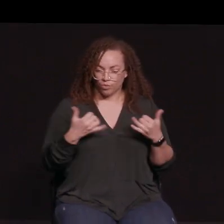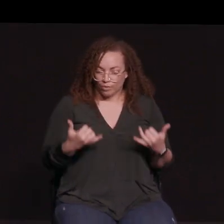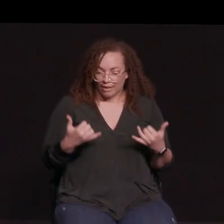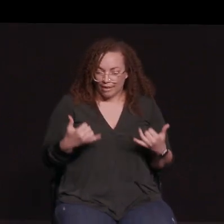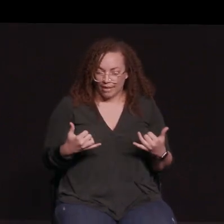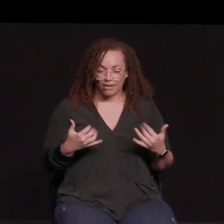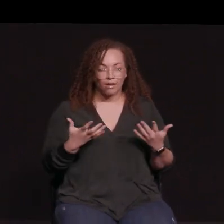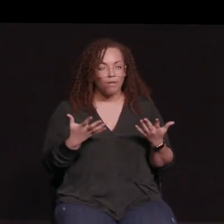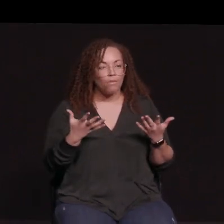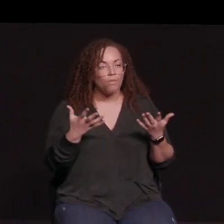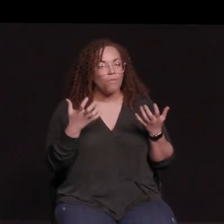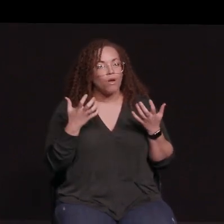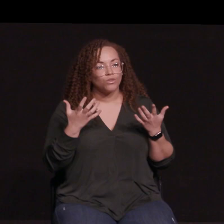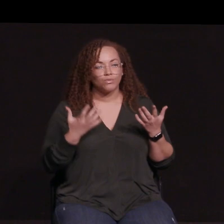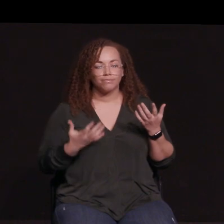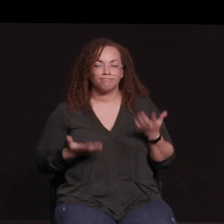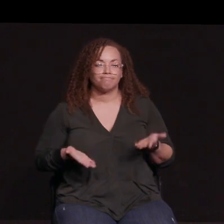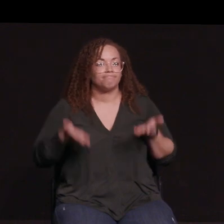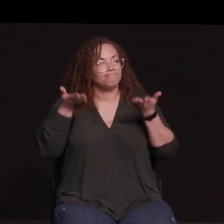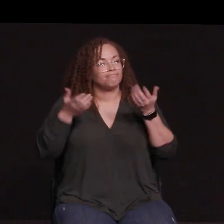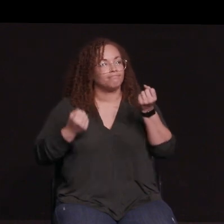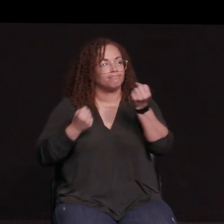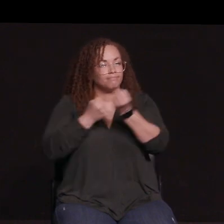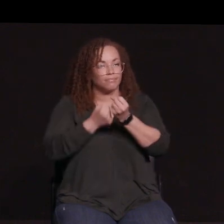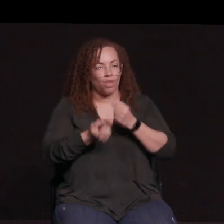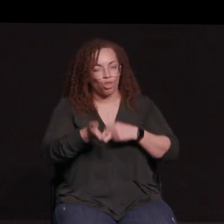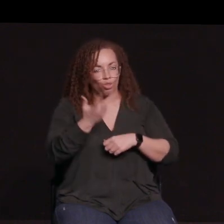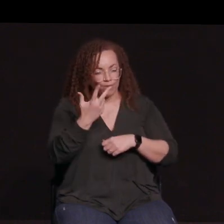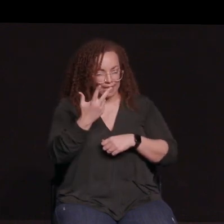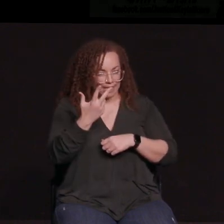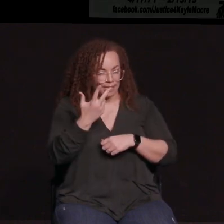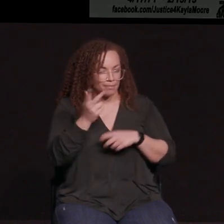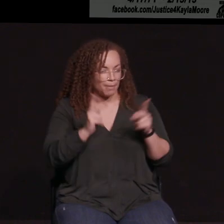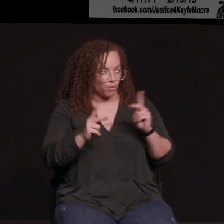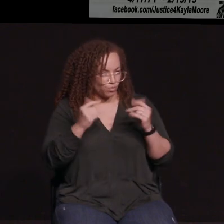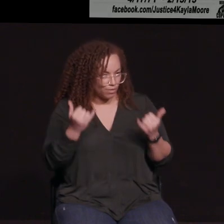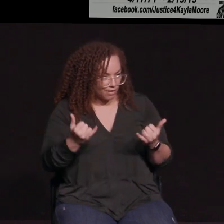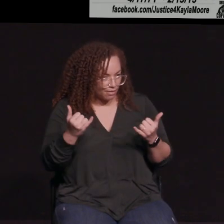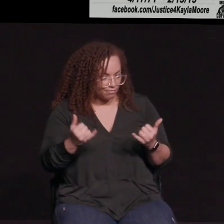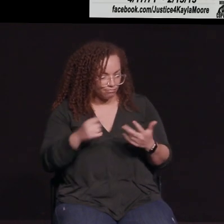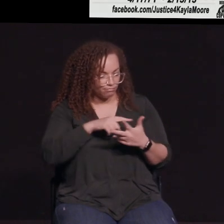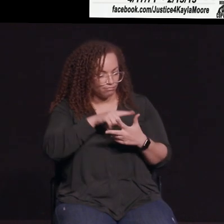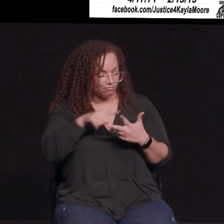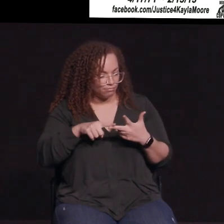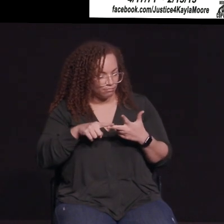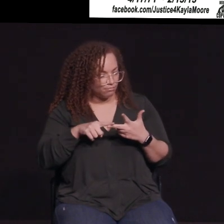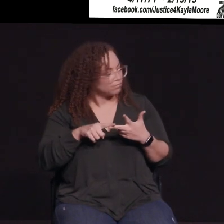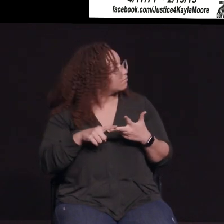three ancestors in particular.